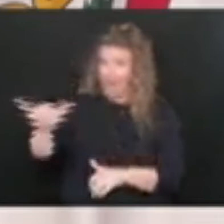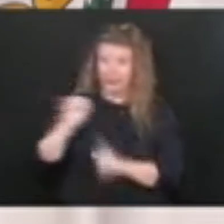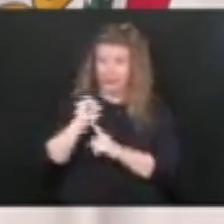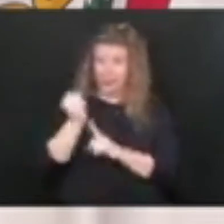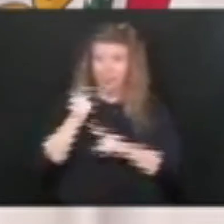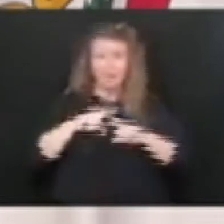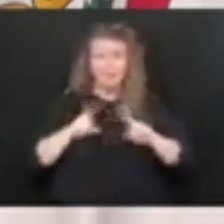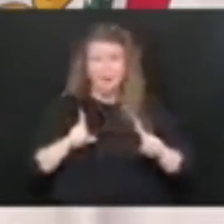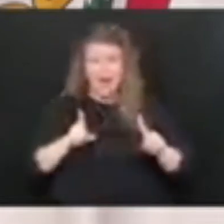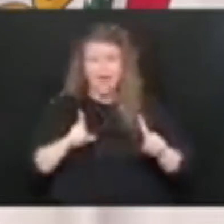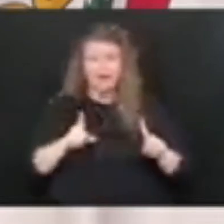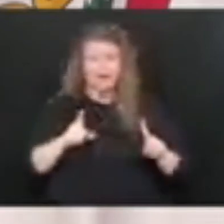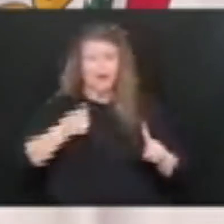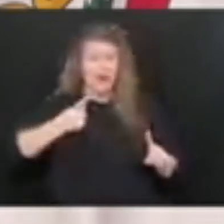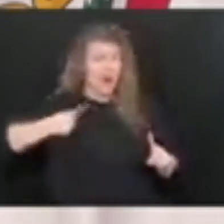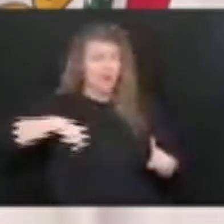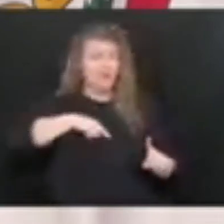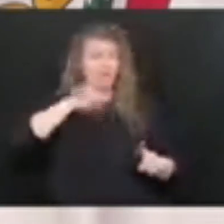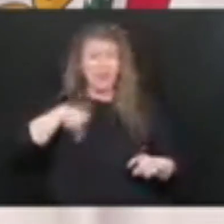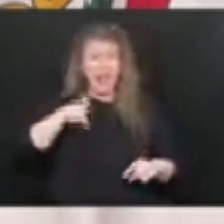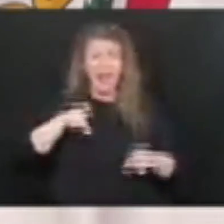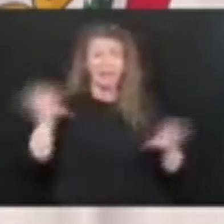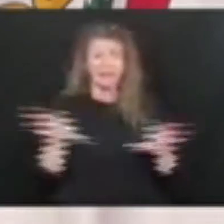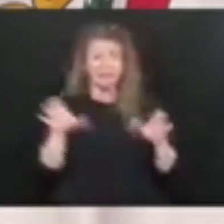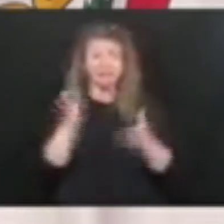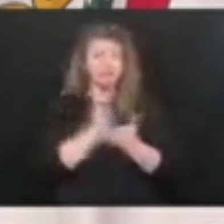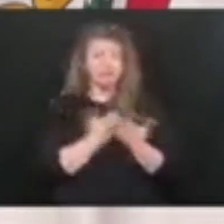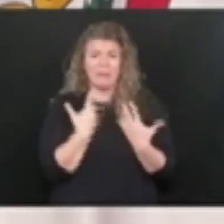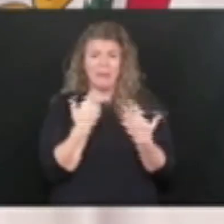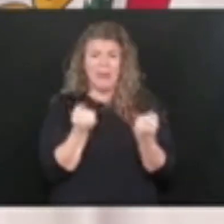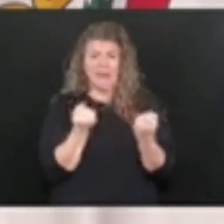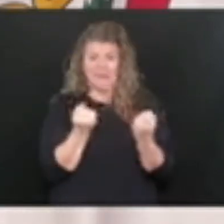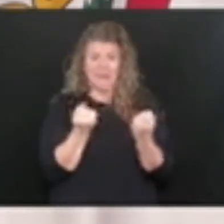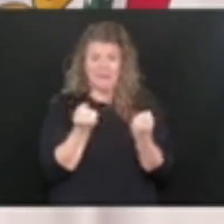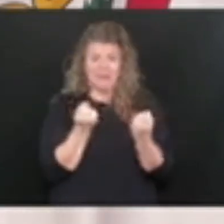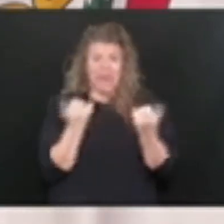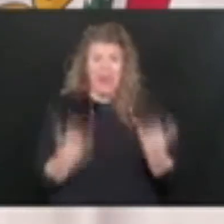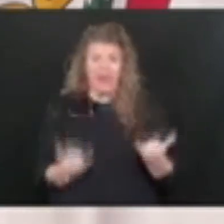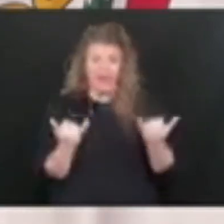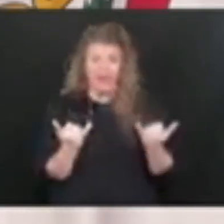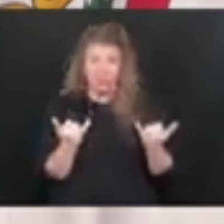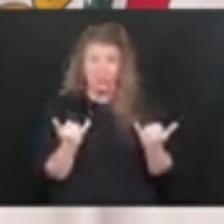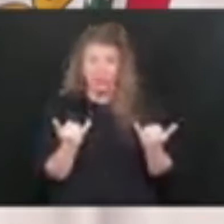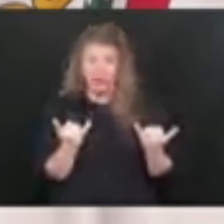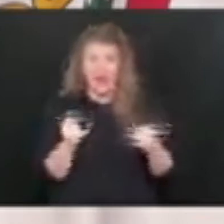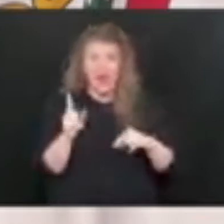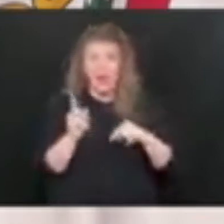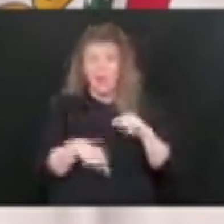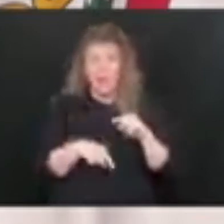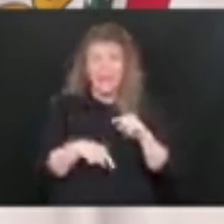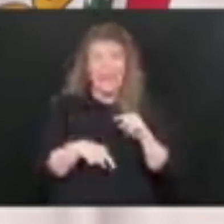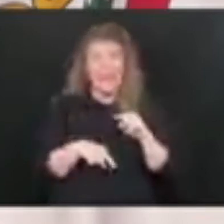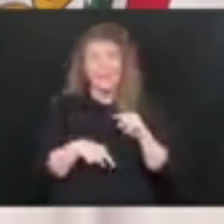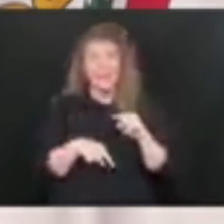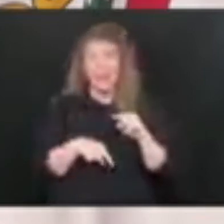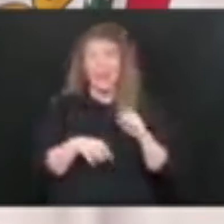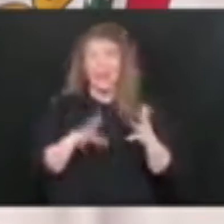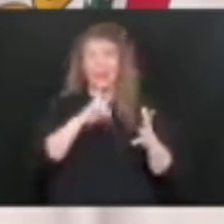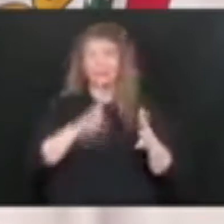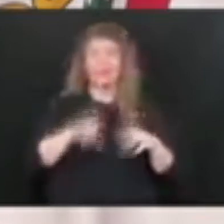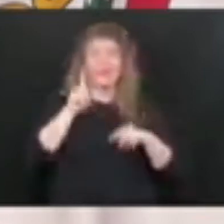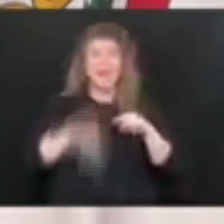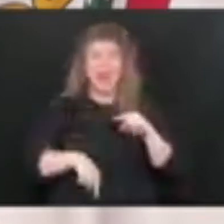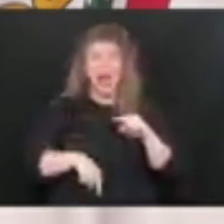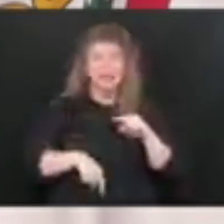but we have got to do a lot of healing in this country. We cannot